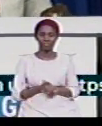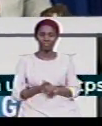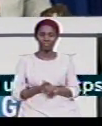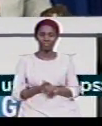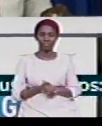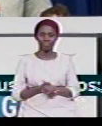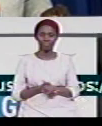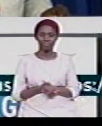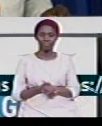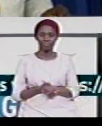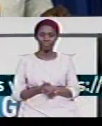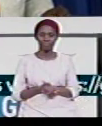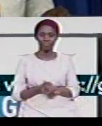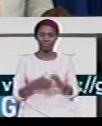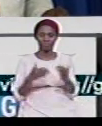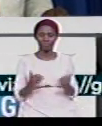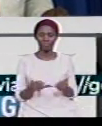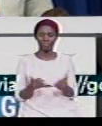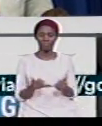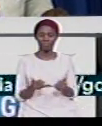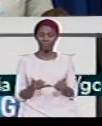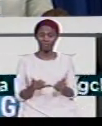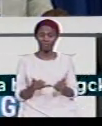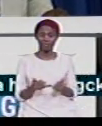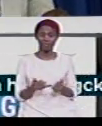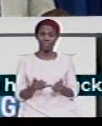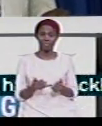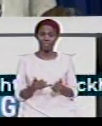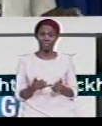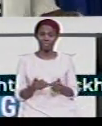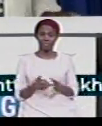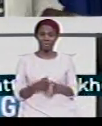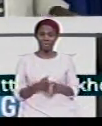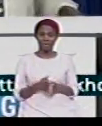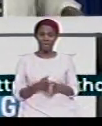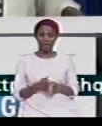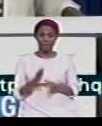And now we return to the moderating overseer. Yes, let's hear the next